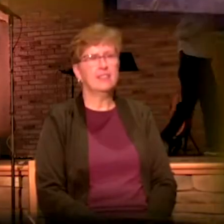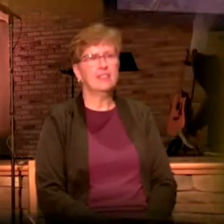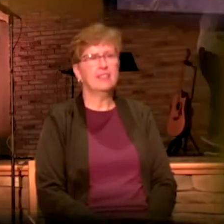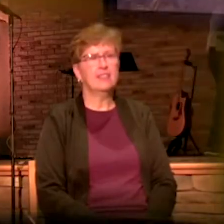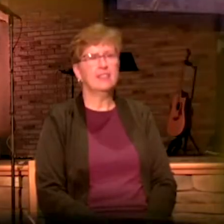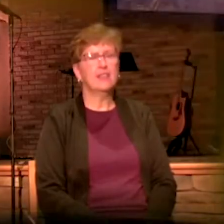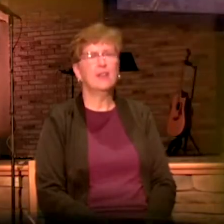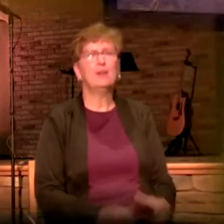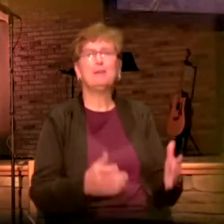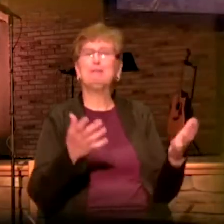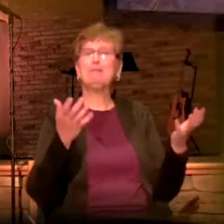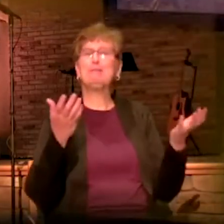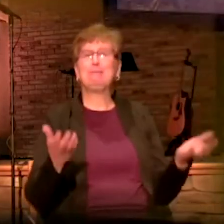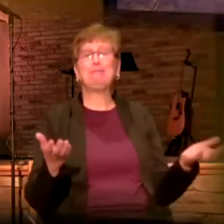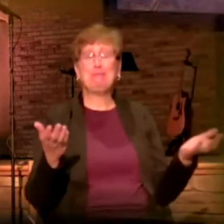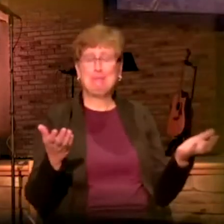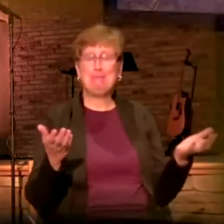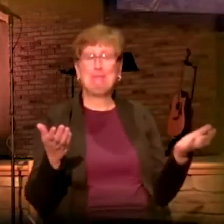Well, it's